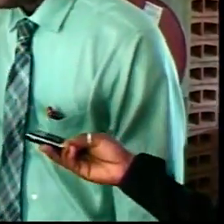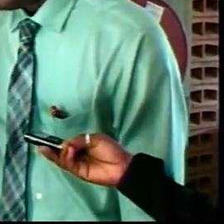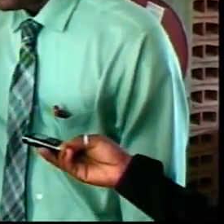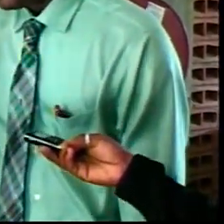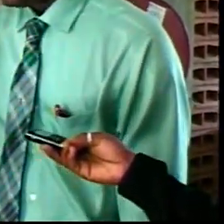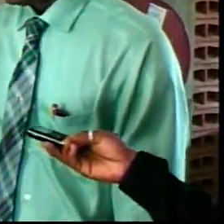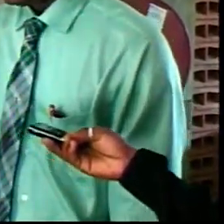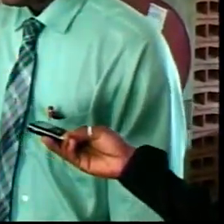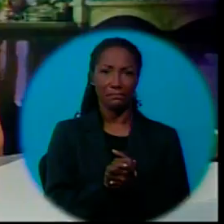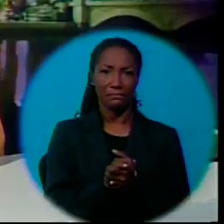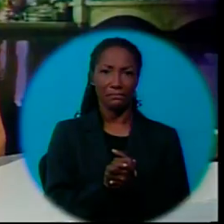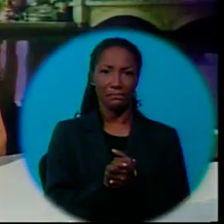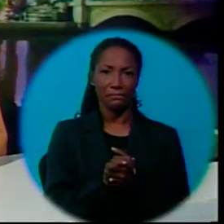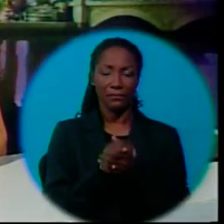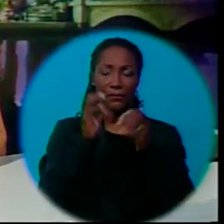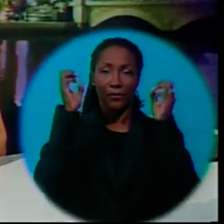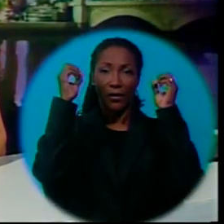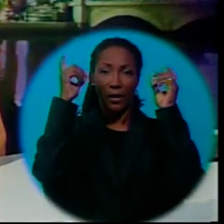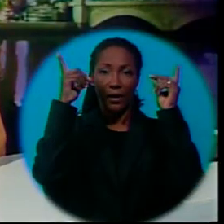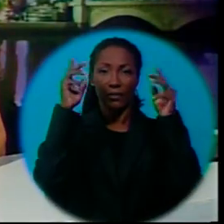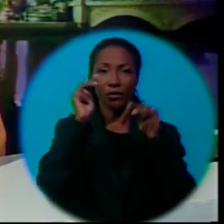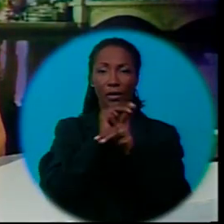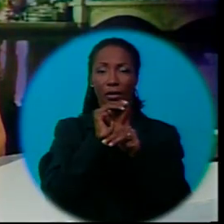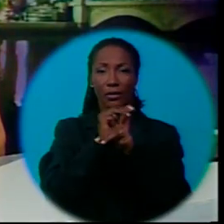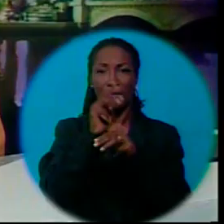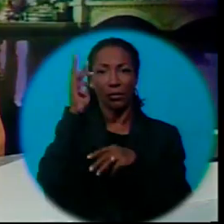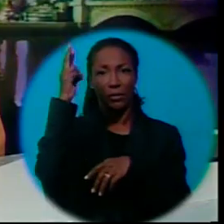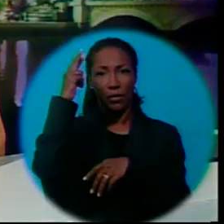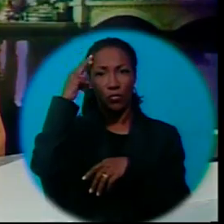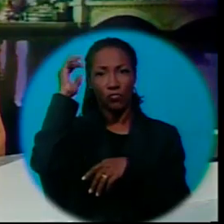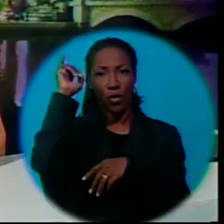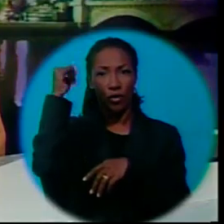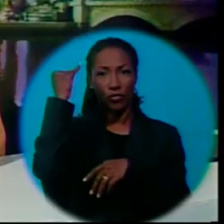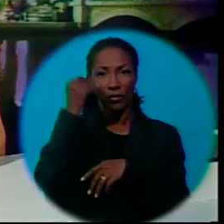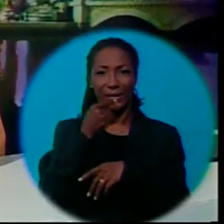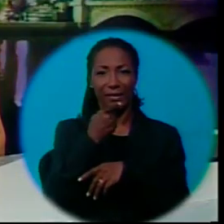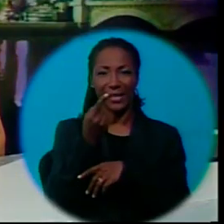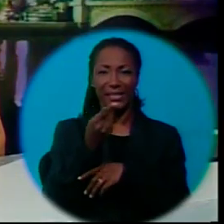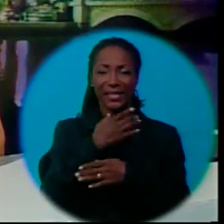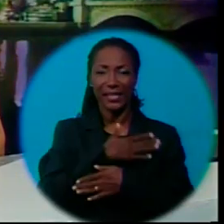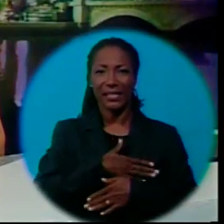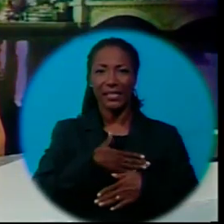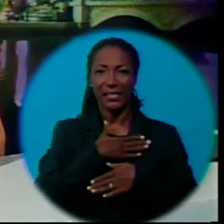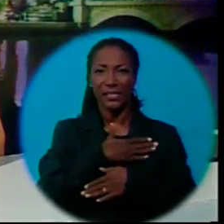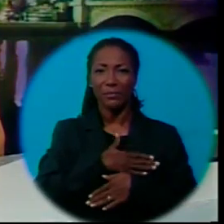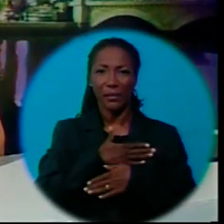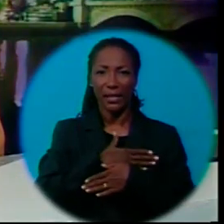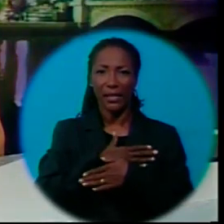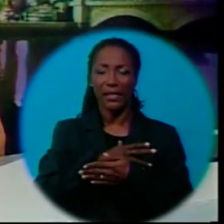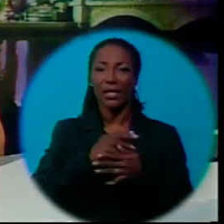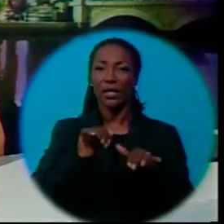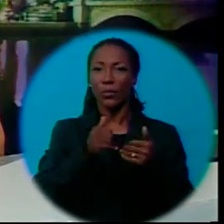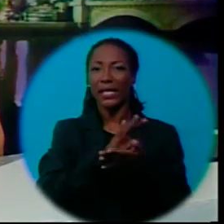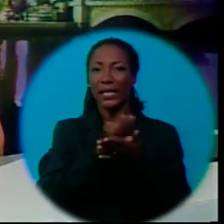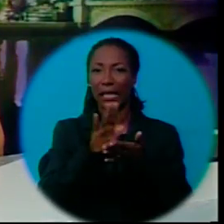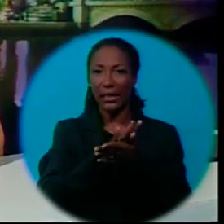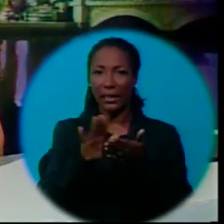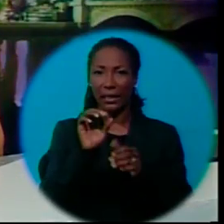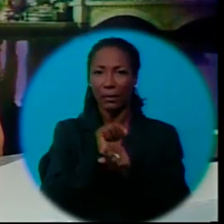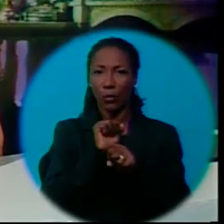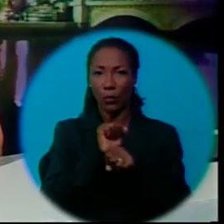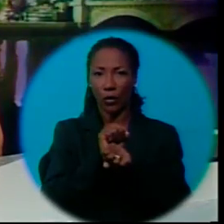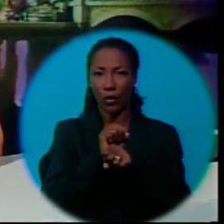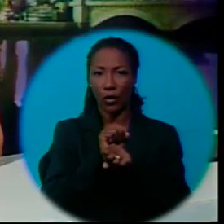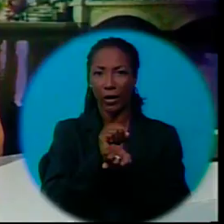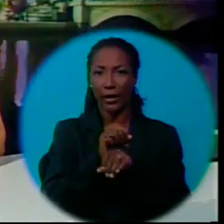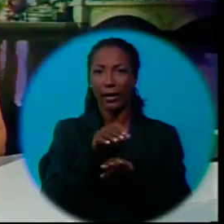CBC News thank you Peter and Meantime Education Minister Ronald Jones says he is pleased with the pace of ongoing cleanup work at